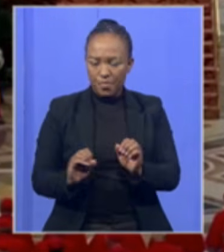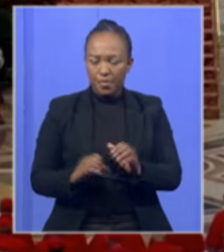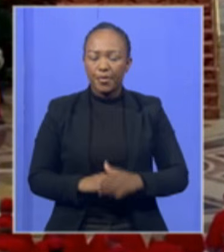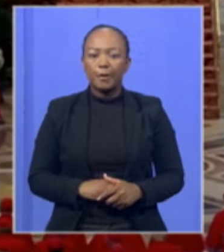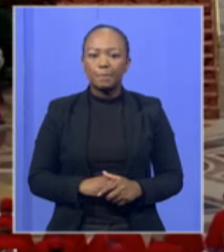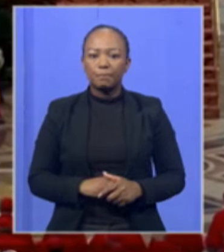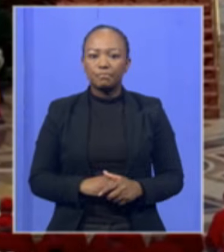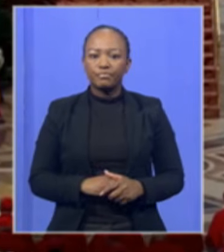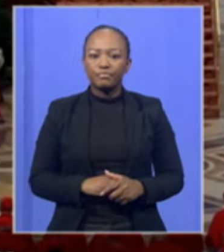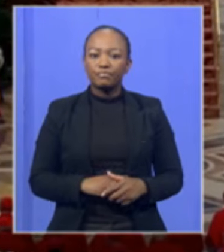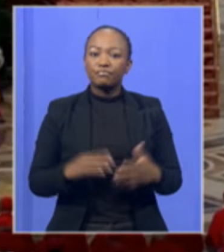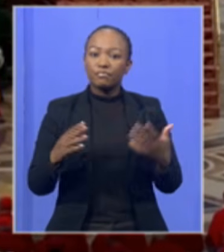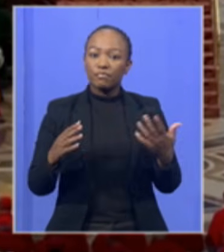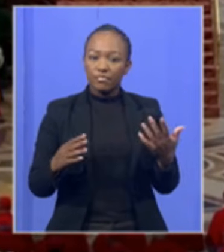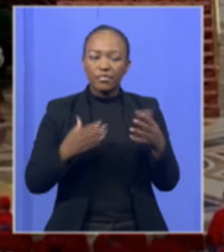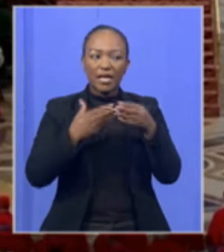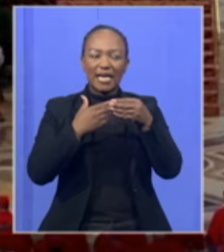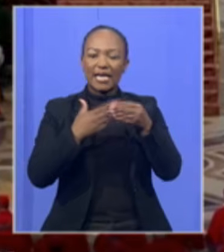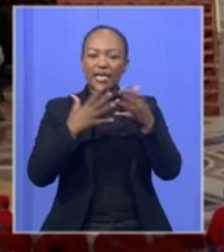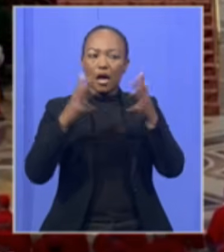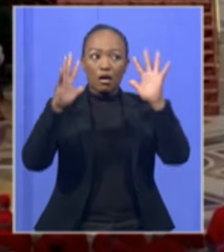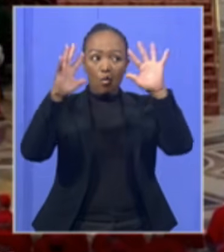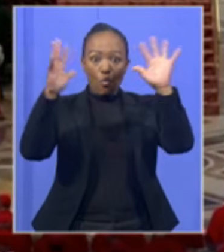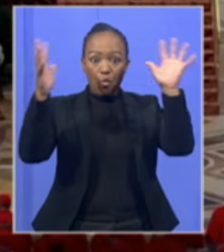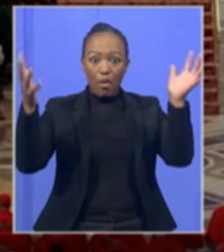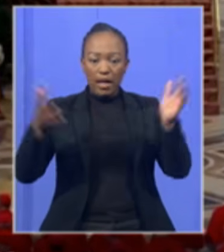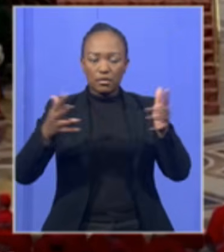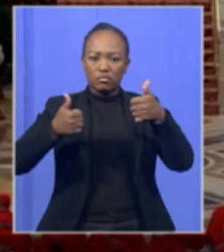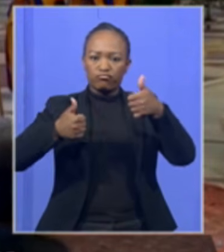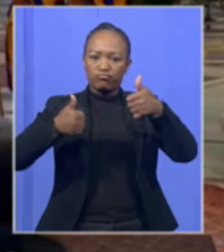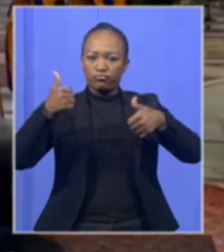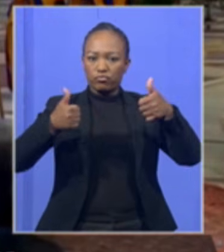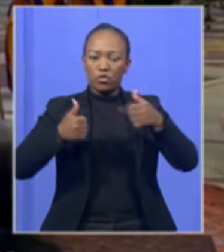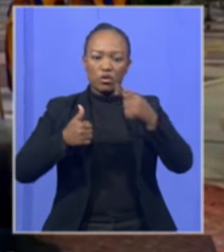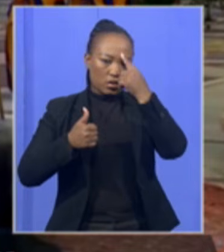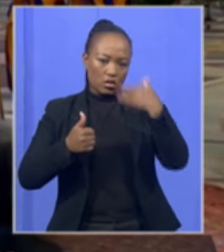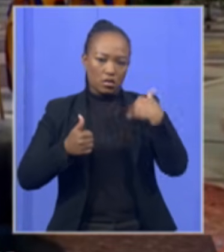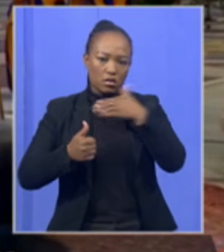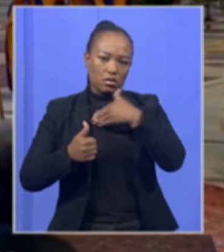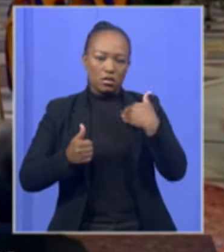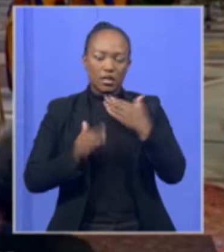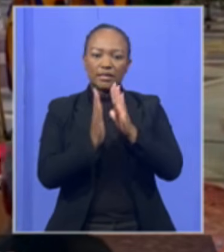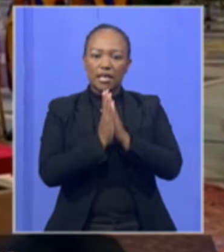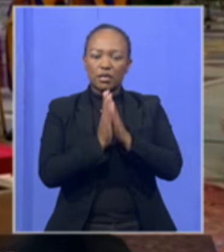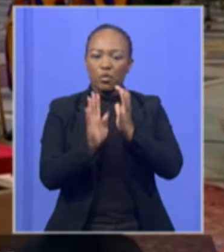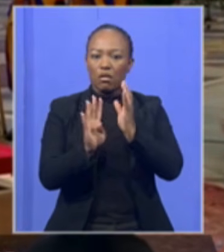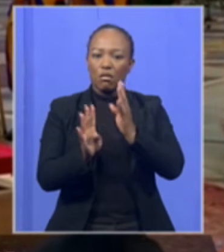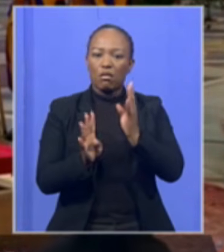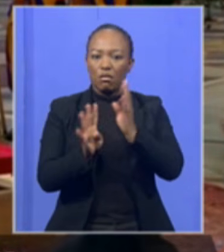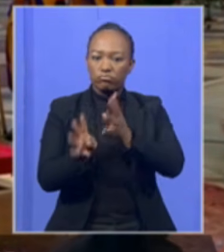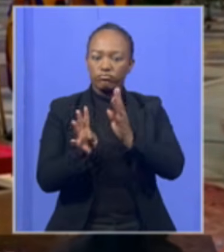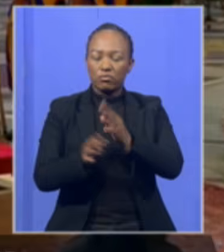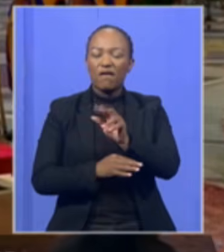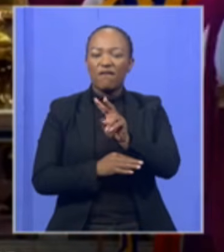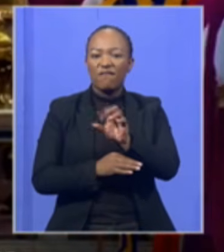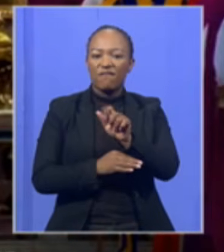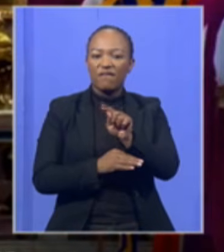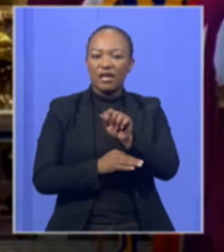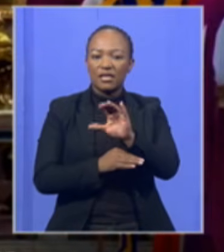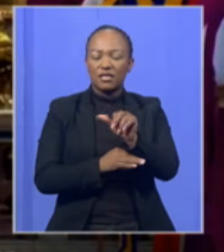Baeteledipele ba lefatshe le ditokololo tsa kereke ya Katoliki ba solofetswe go thologela kwa Vatican City ka Lamatlhatso go tsena tirelo phitlho